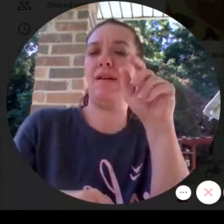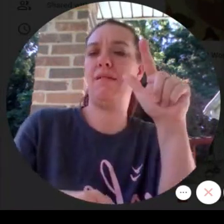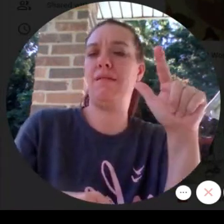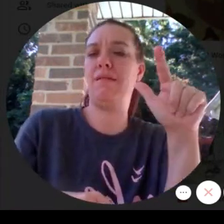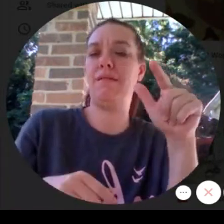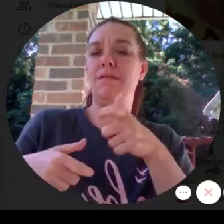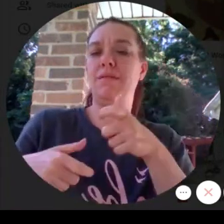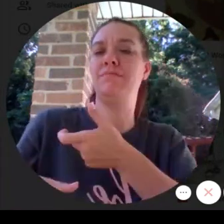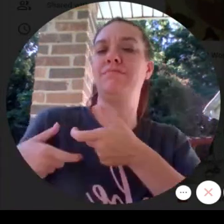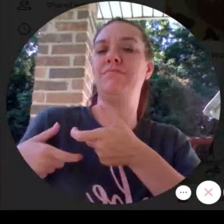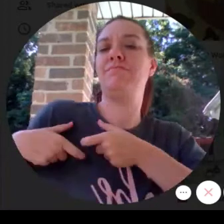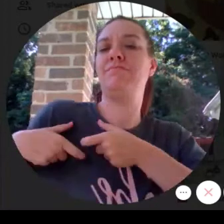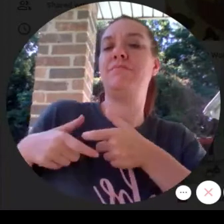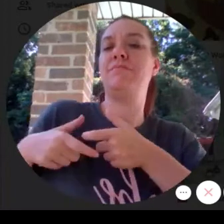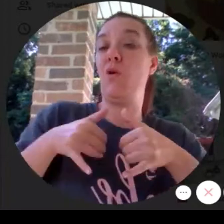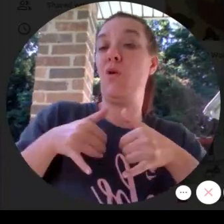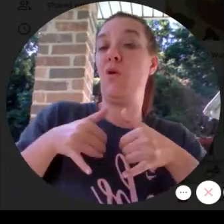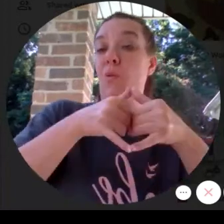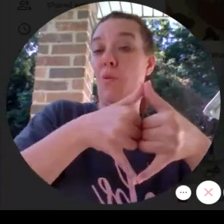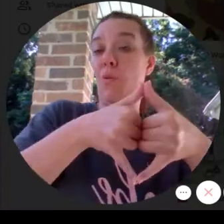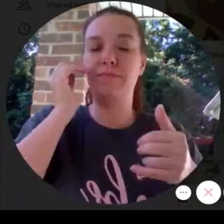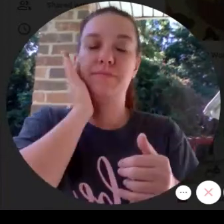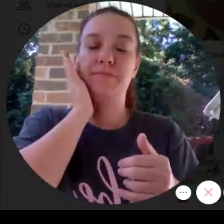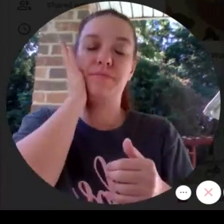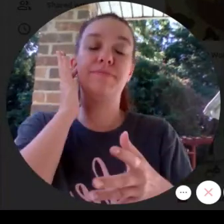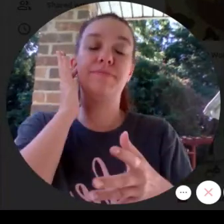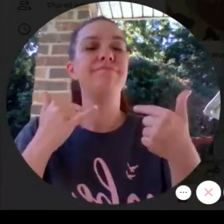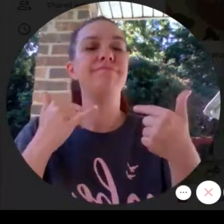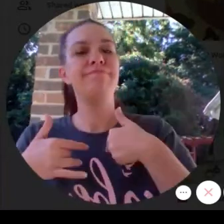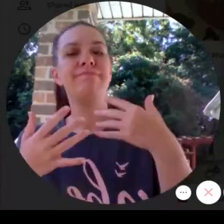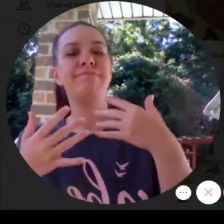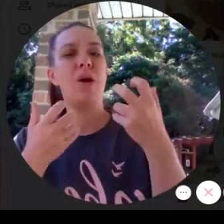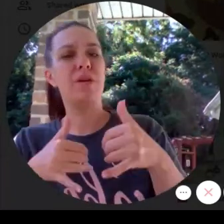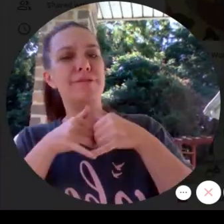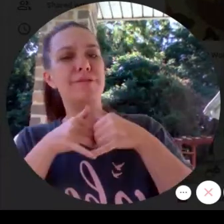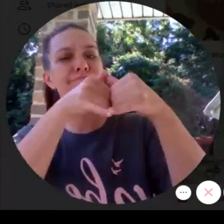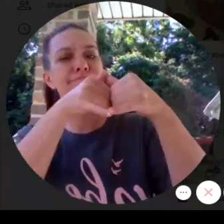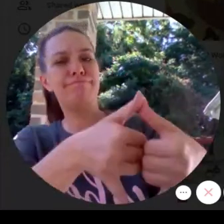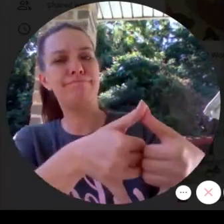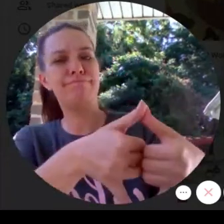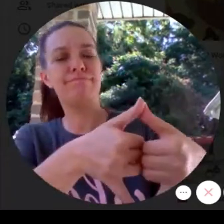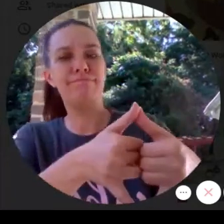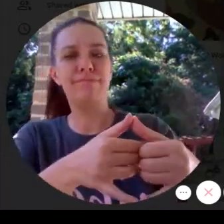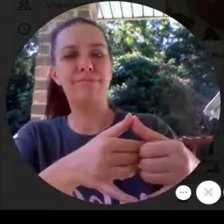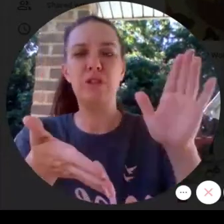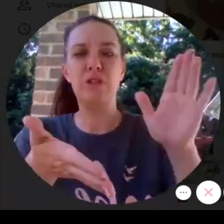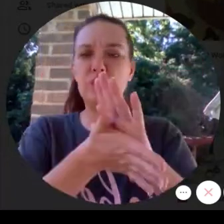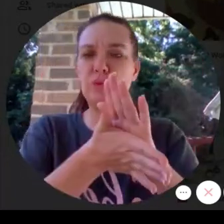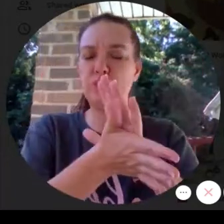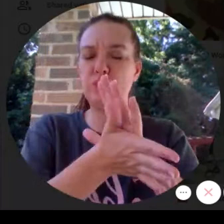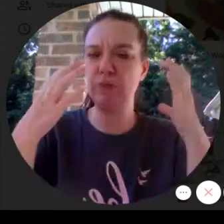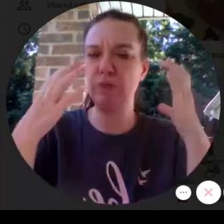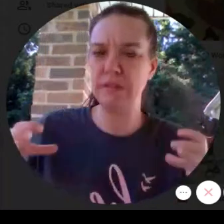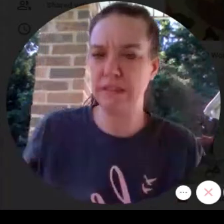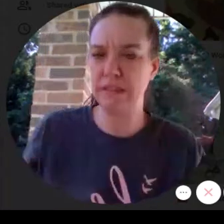him. "I was looking forward to handing out this school citizenship award."